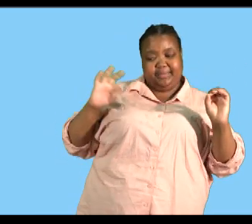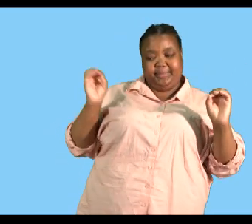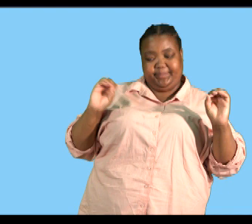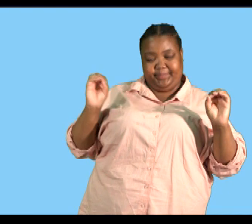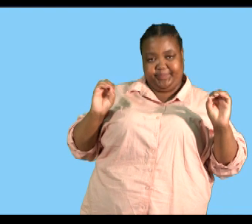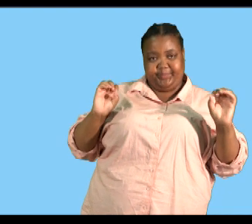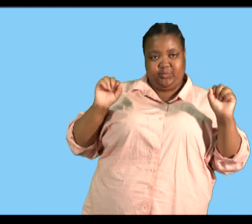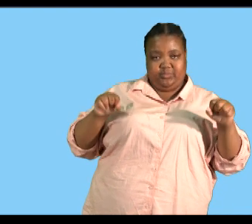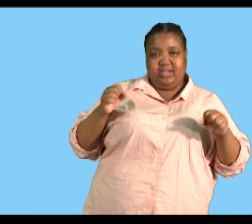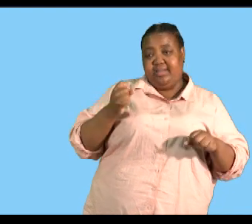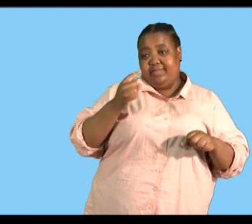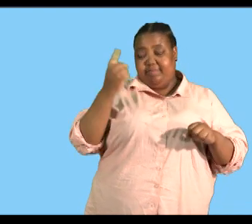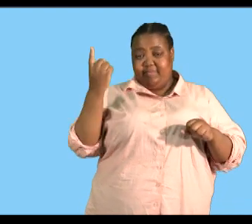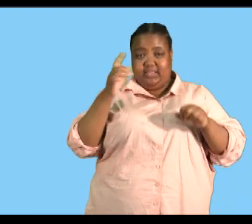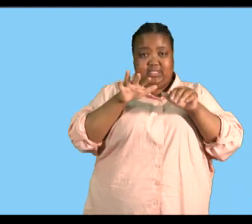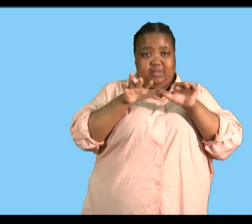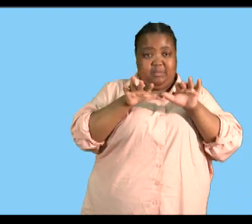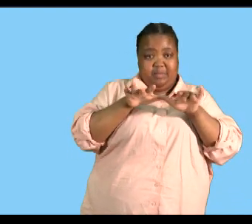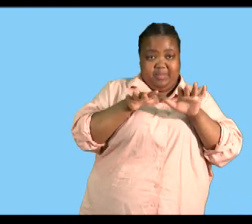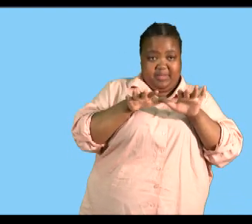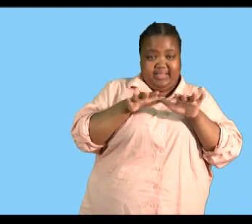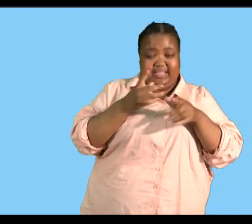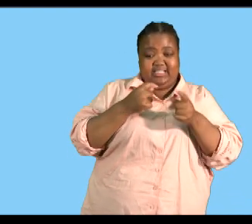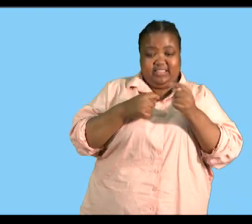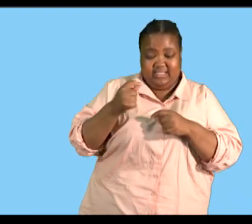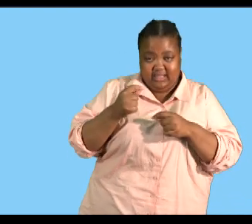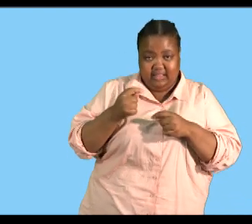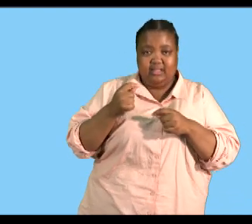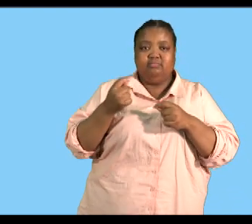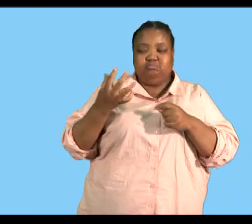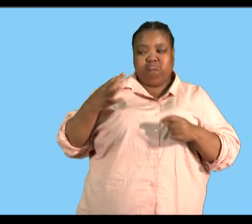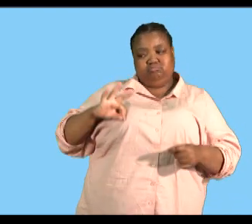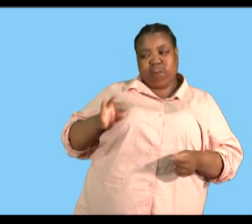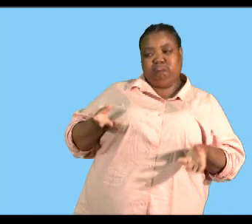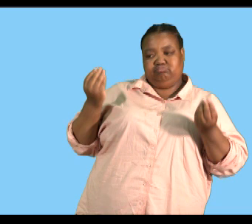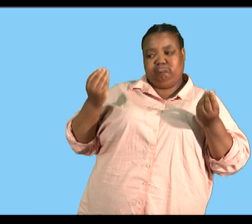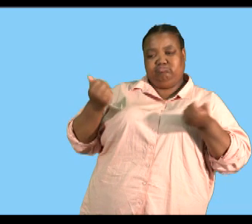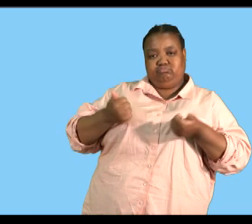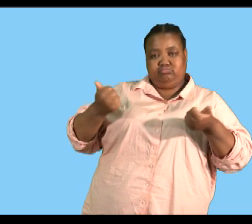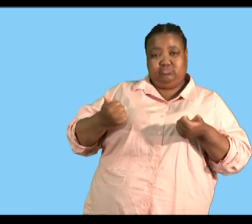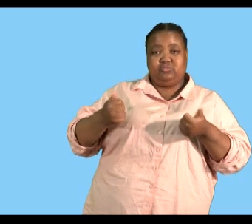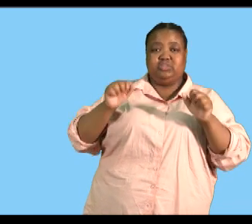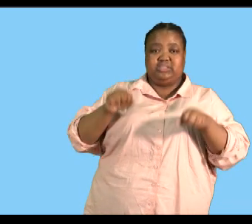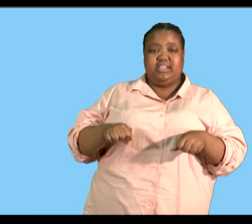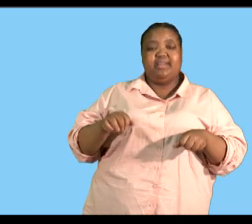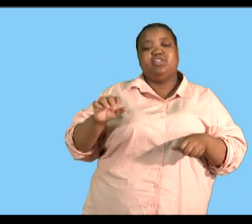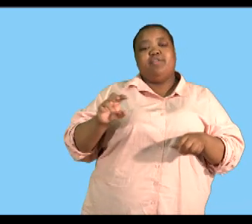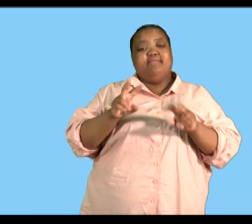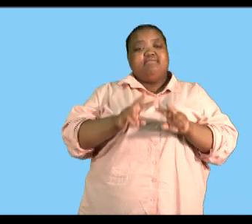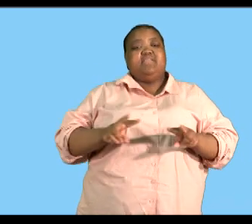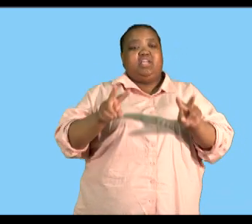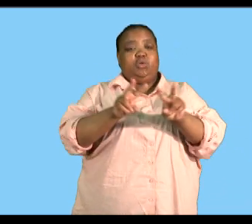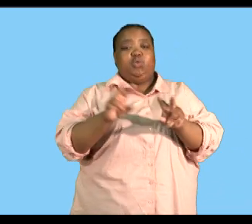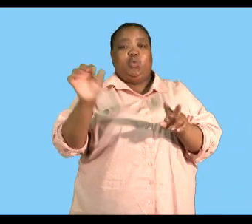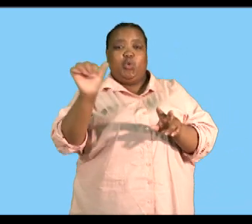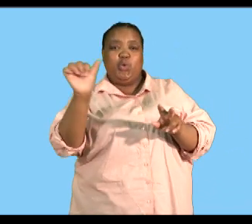he started selling the first bird. Then we also have a value of which is missing. It's a value of A.